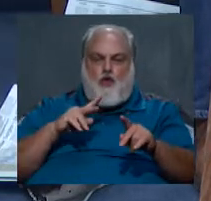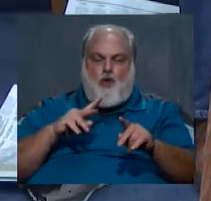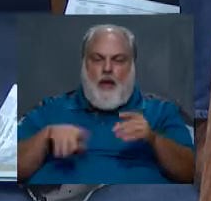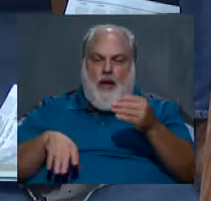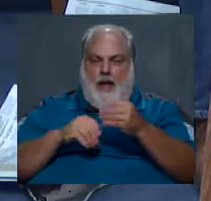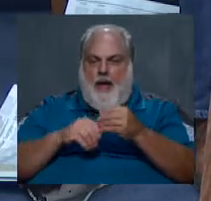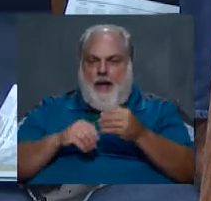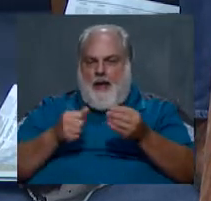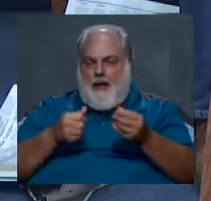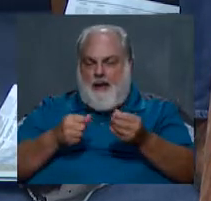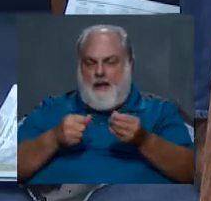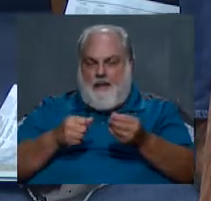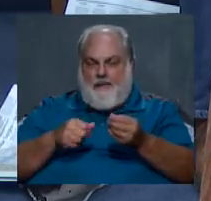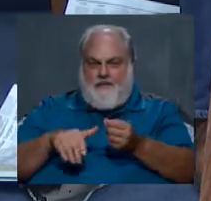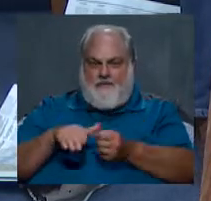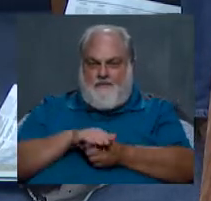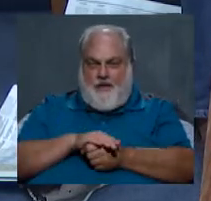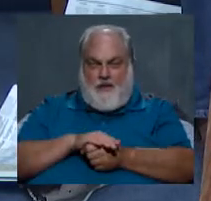got some photos of